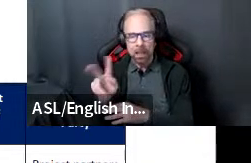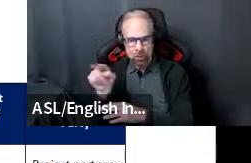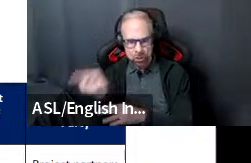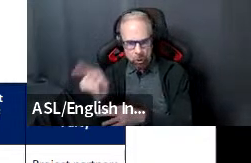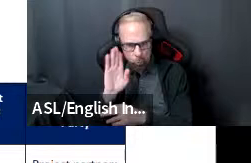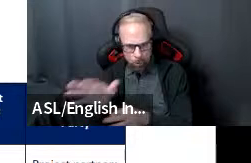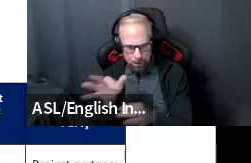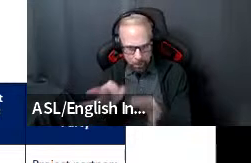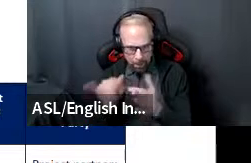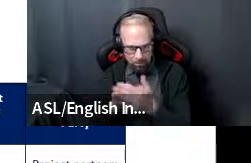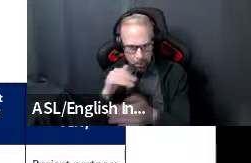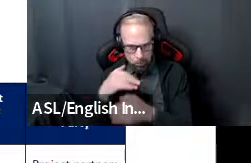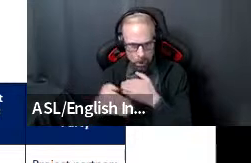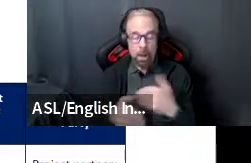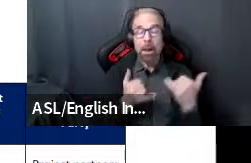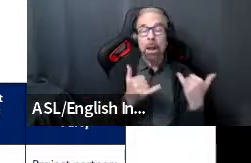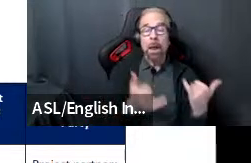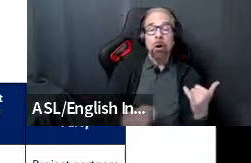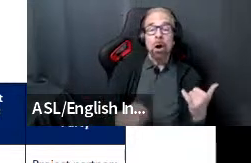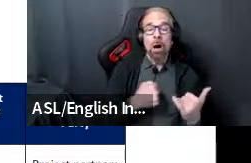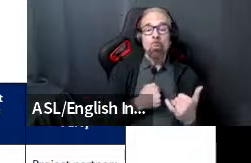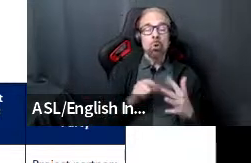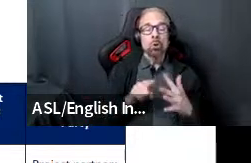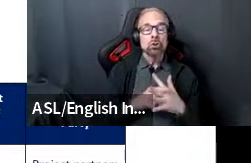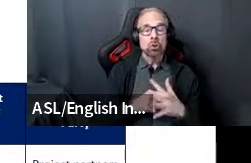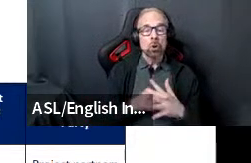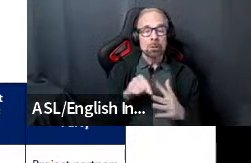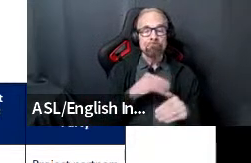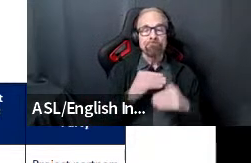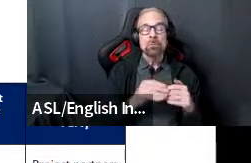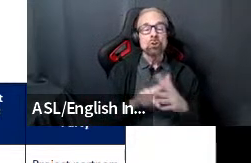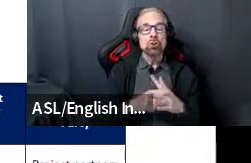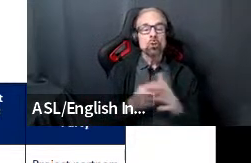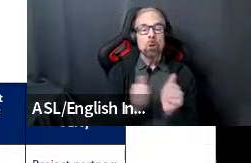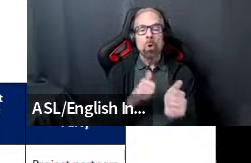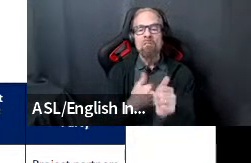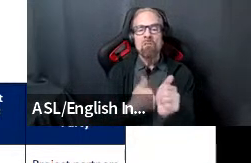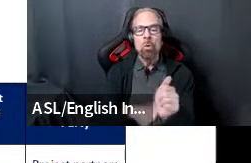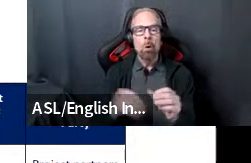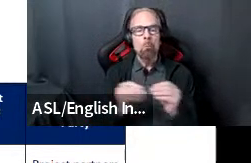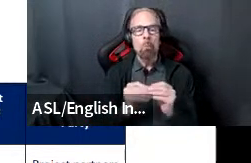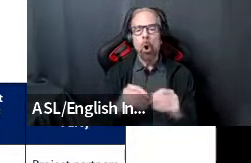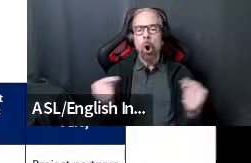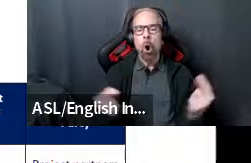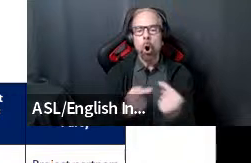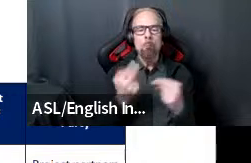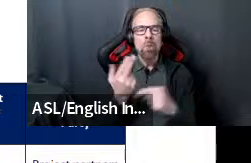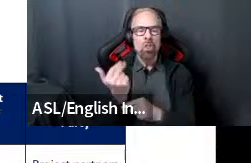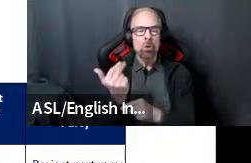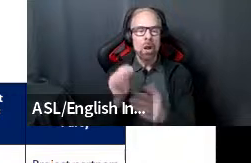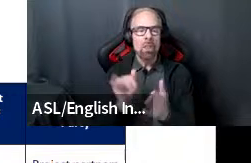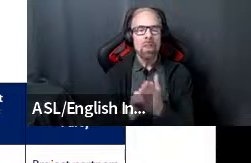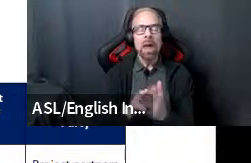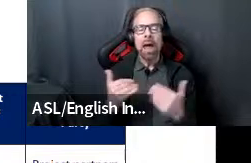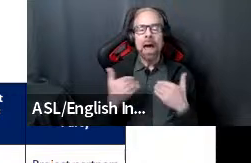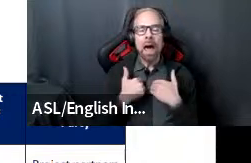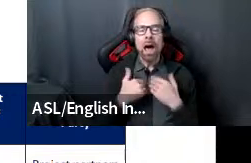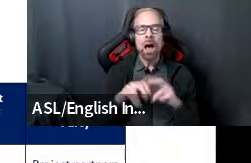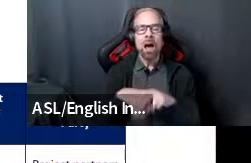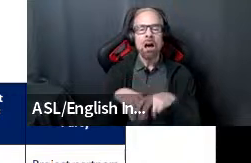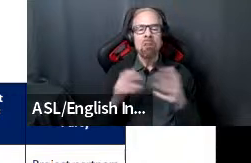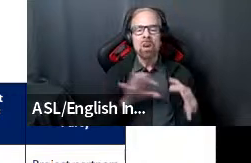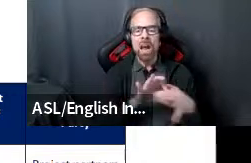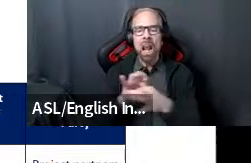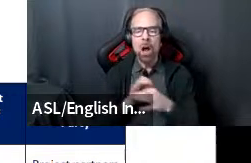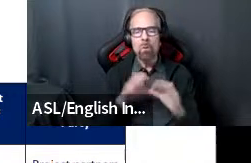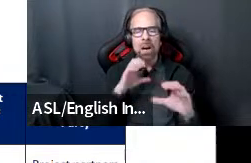with that, I will get us started. So starting with avoid further harm 13, it is have collaborative conversations